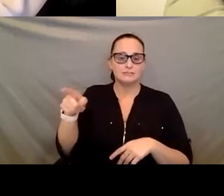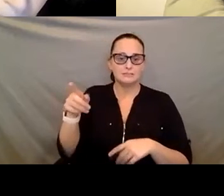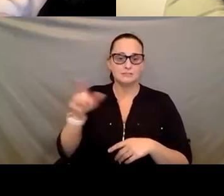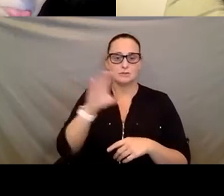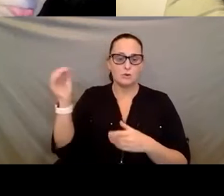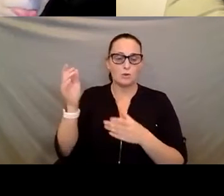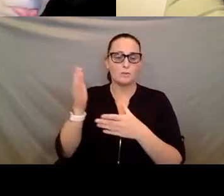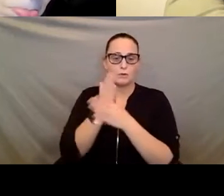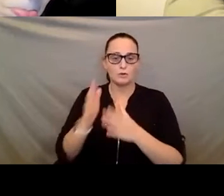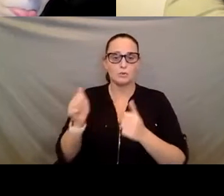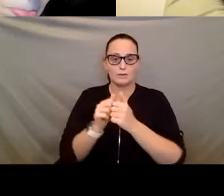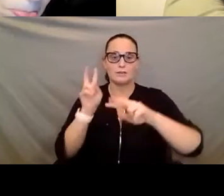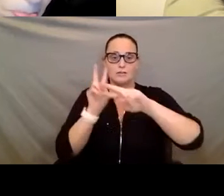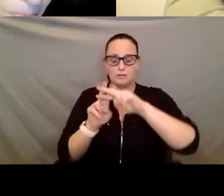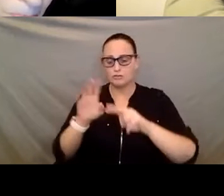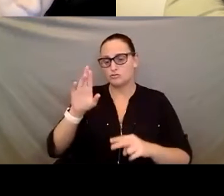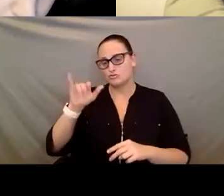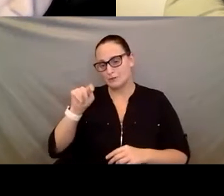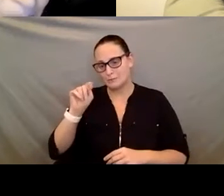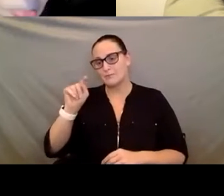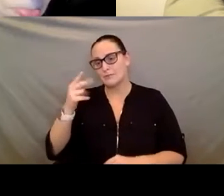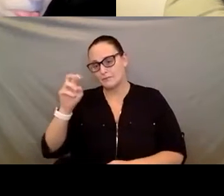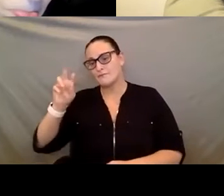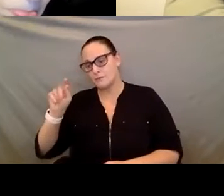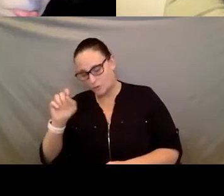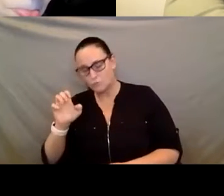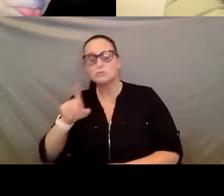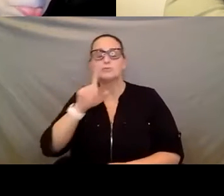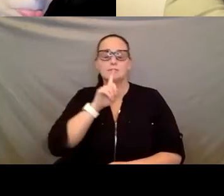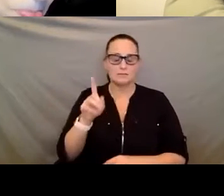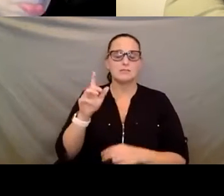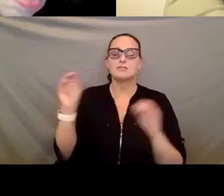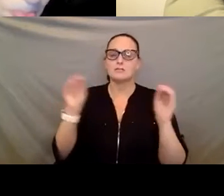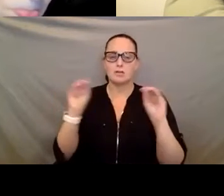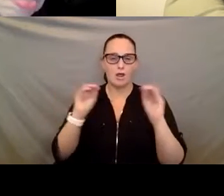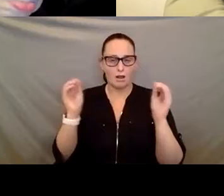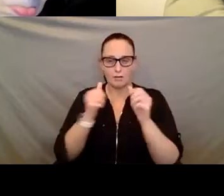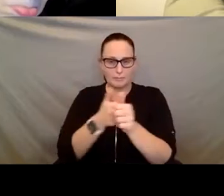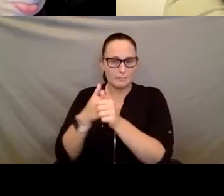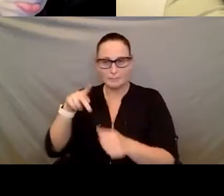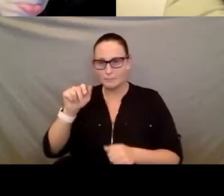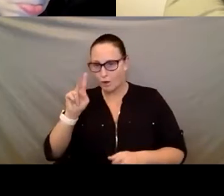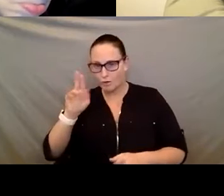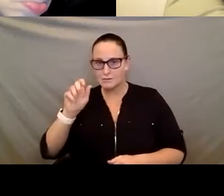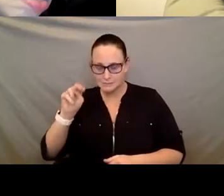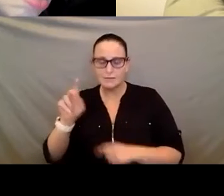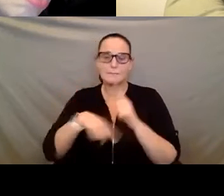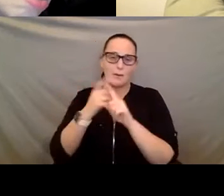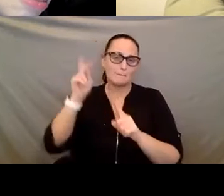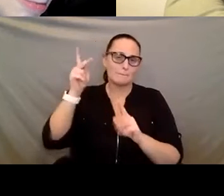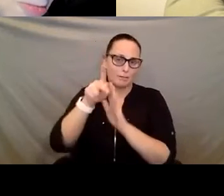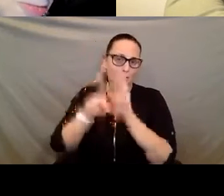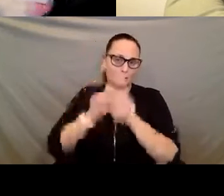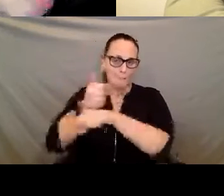with #CryptTheVote, which is a nonpartisan online movement that engages disabled people in politics and policymaking, which is